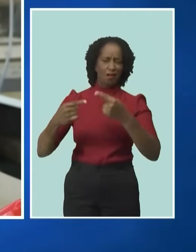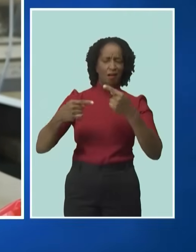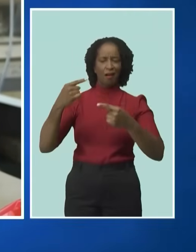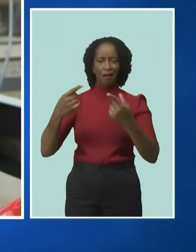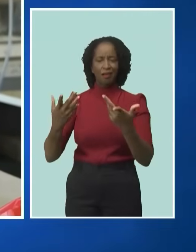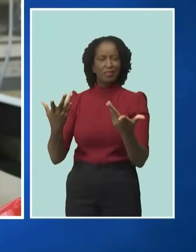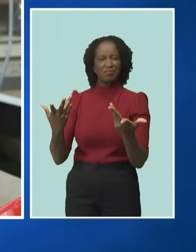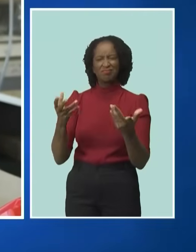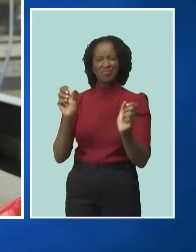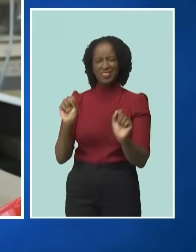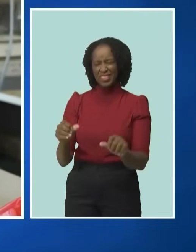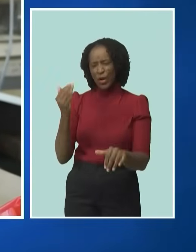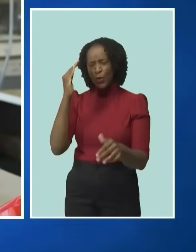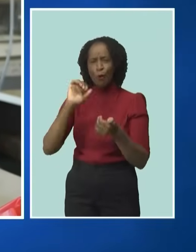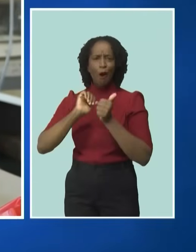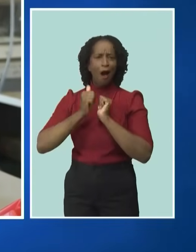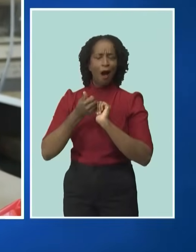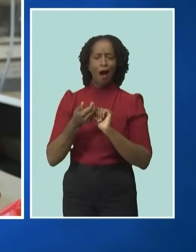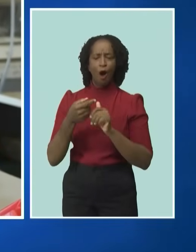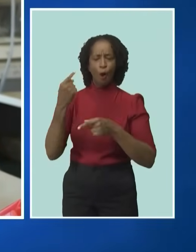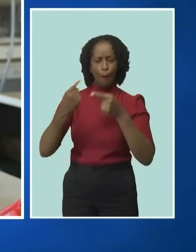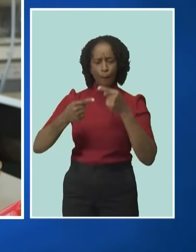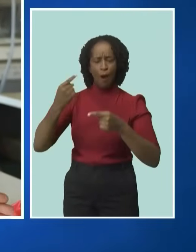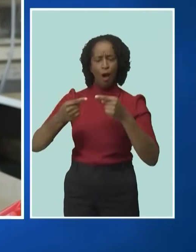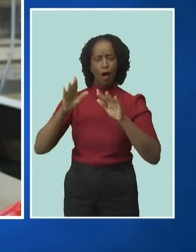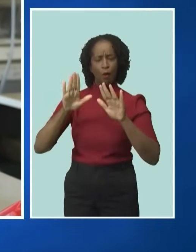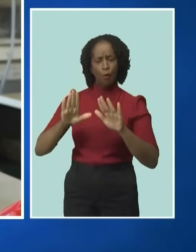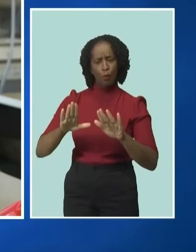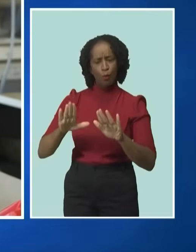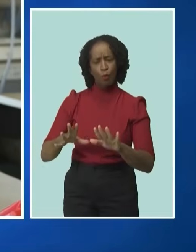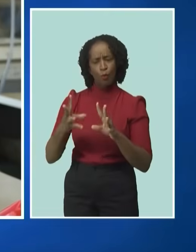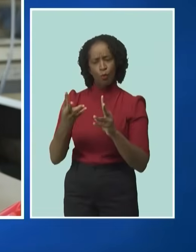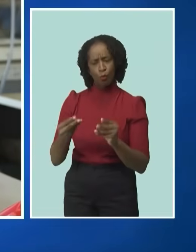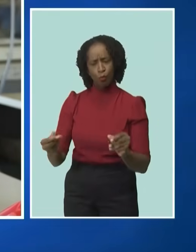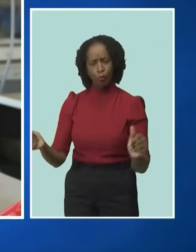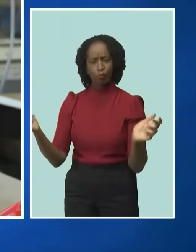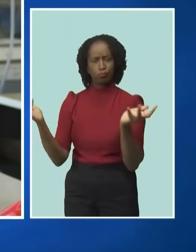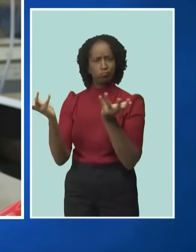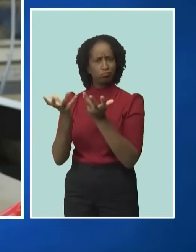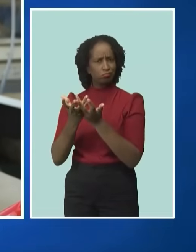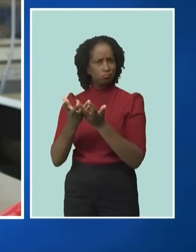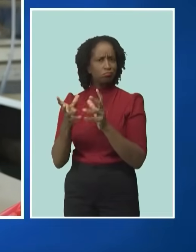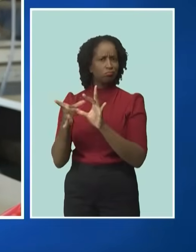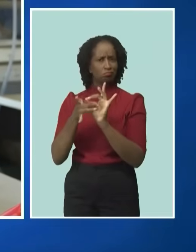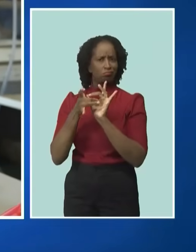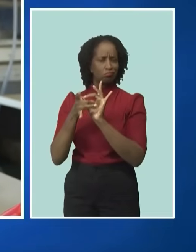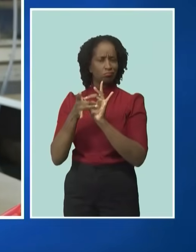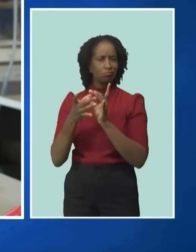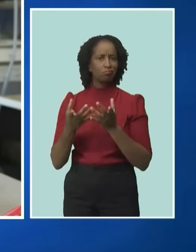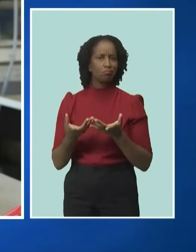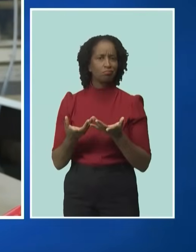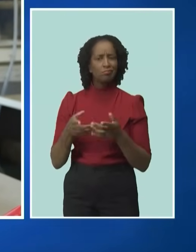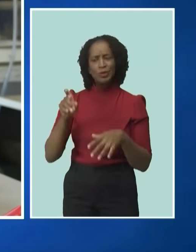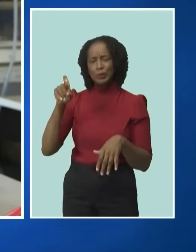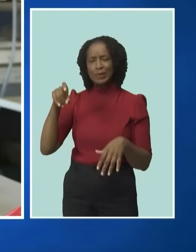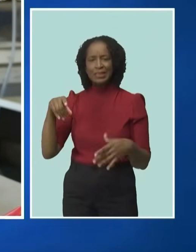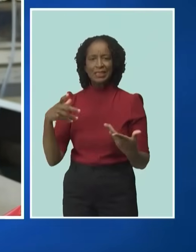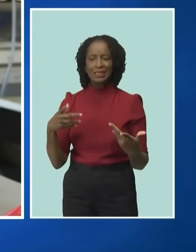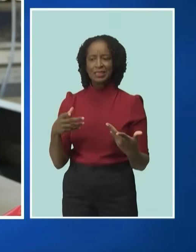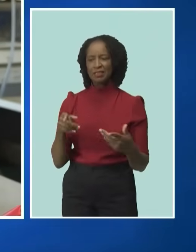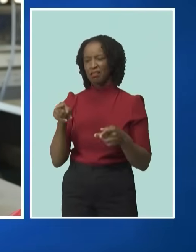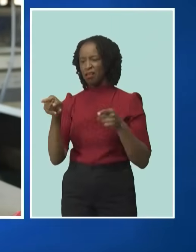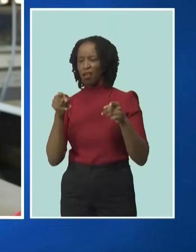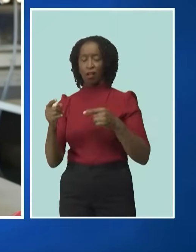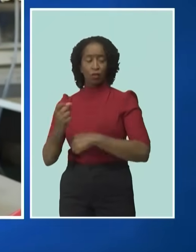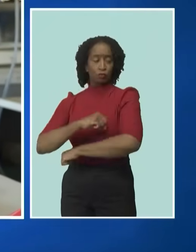now. We need to find ways to solve any little disagreements, any noise. This body don't speak to